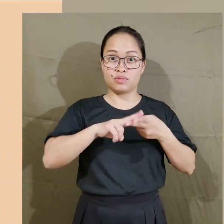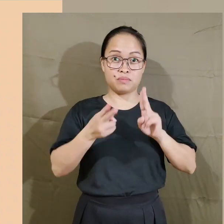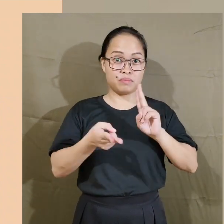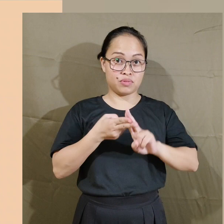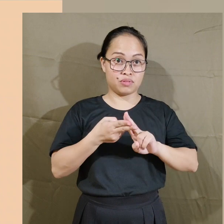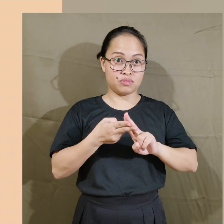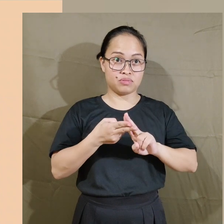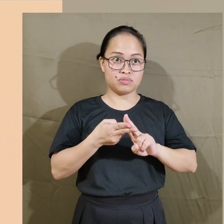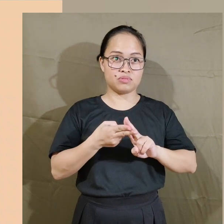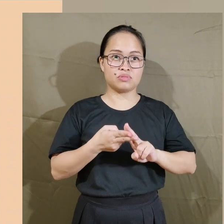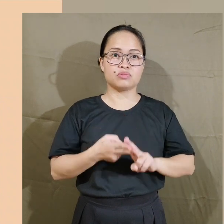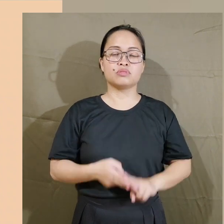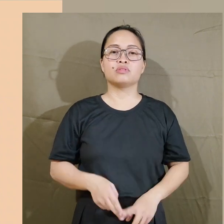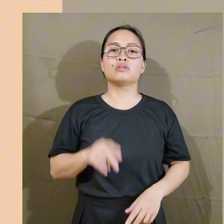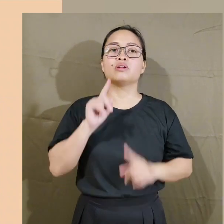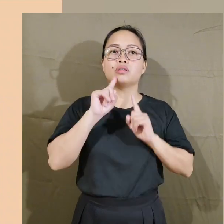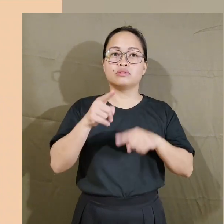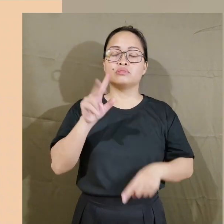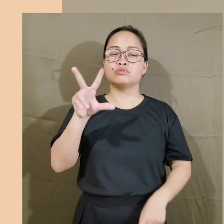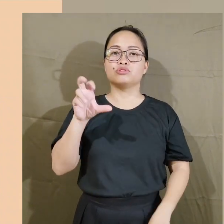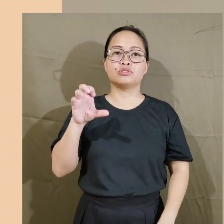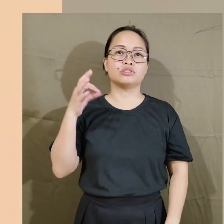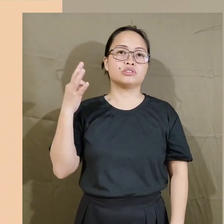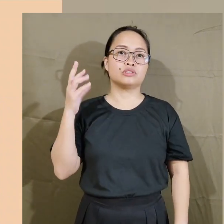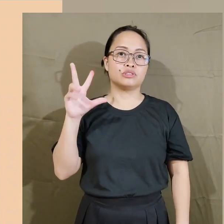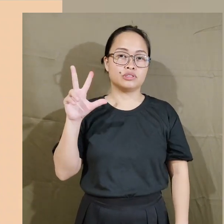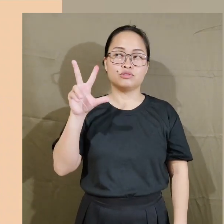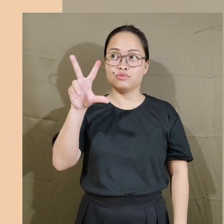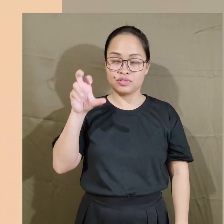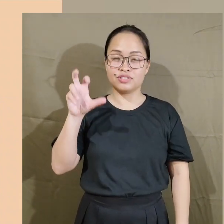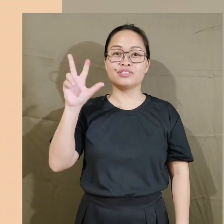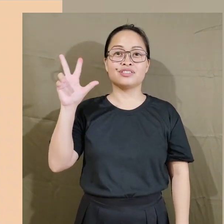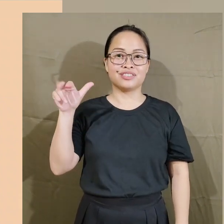is 313.